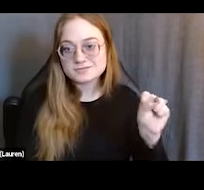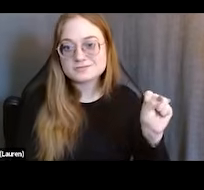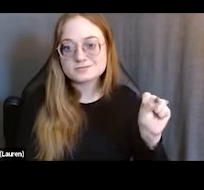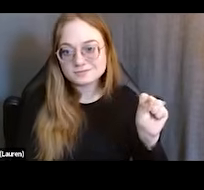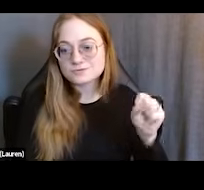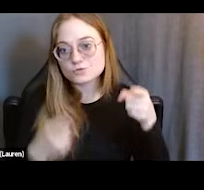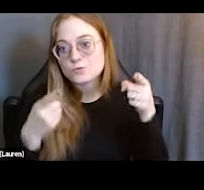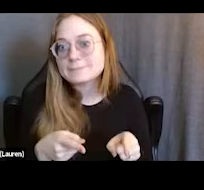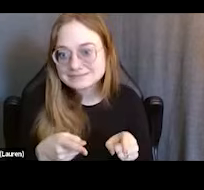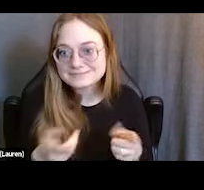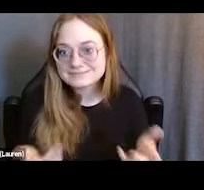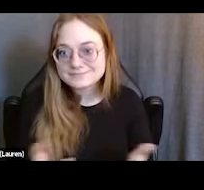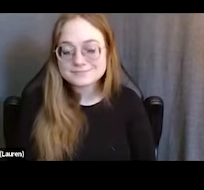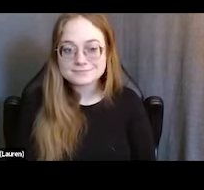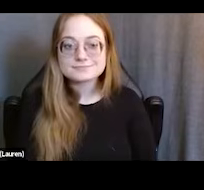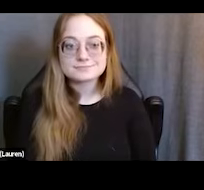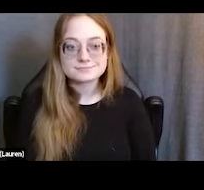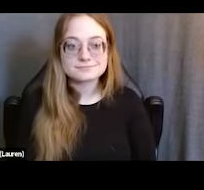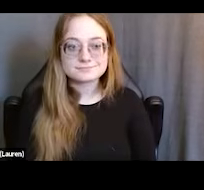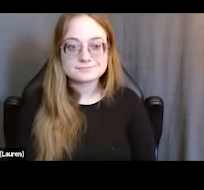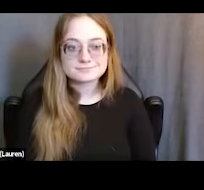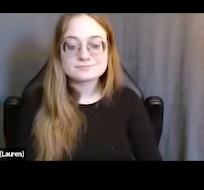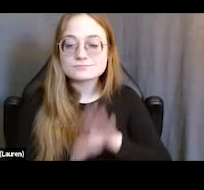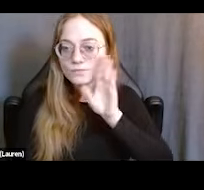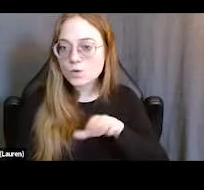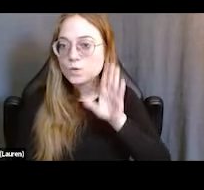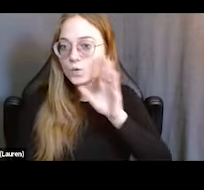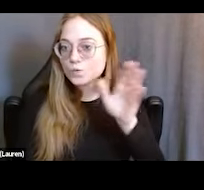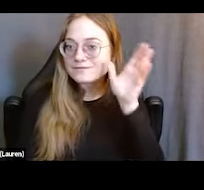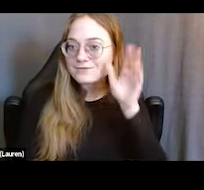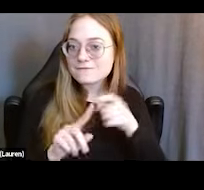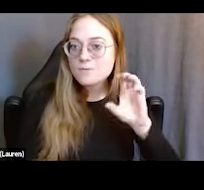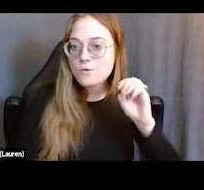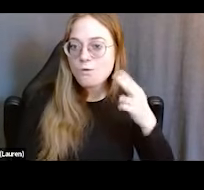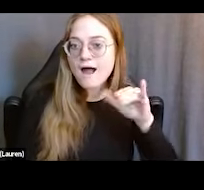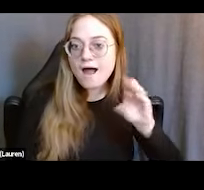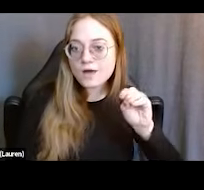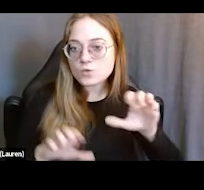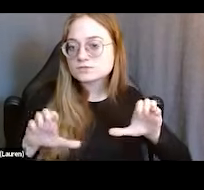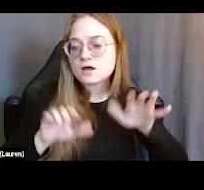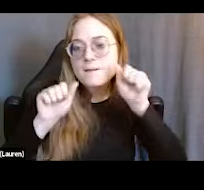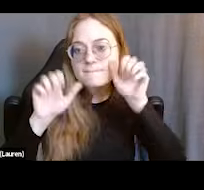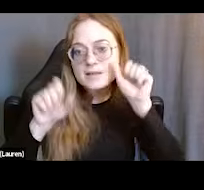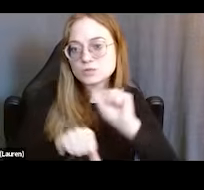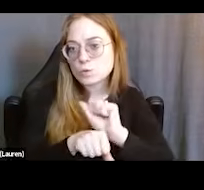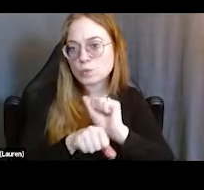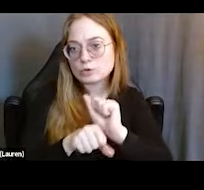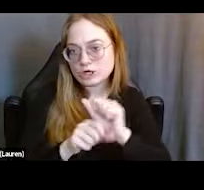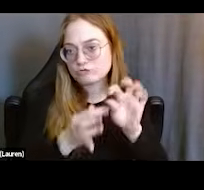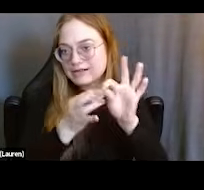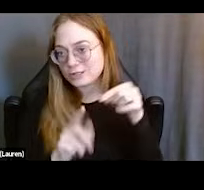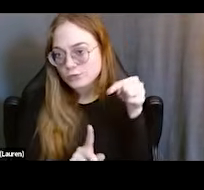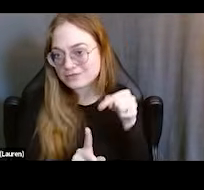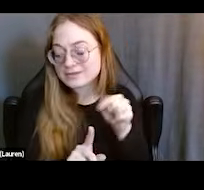to happen as states transform. You're going to hear from Ohio has done amazing work around this work. But one of the things I really want